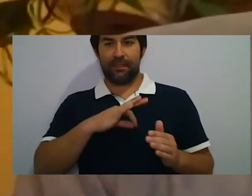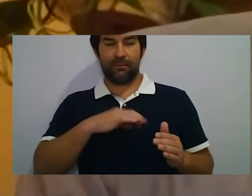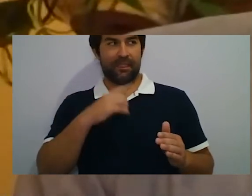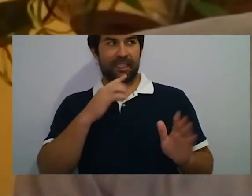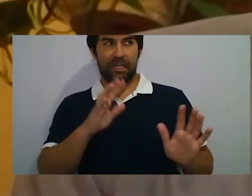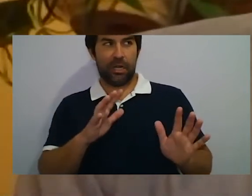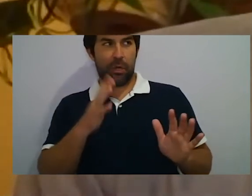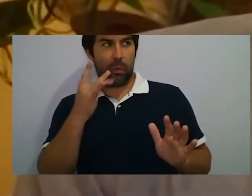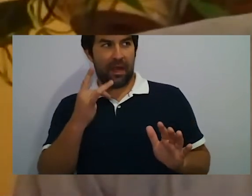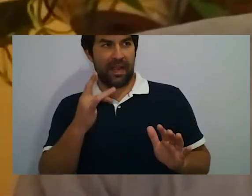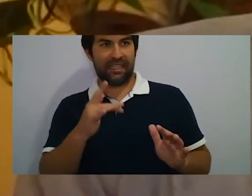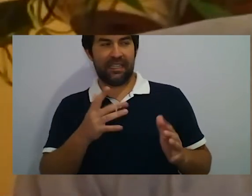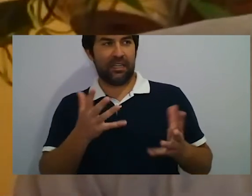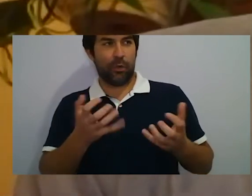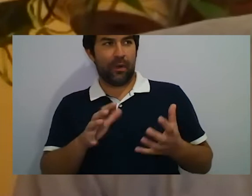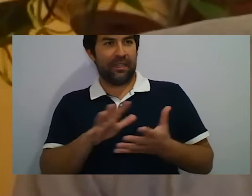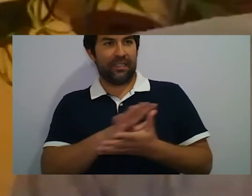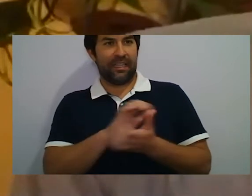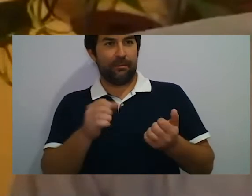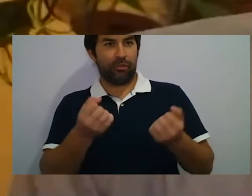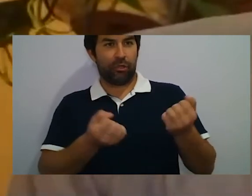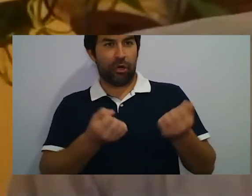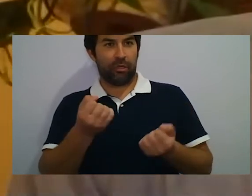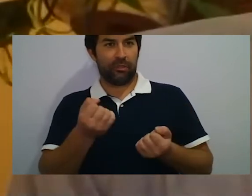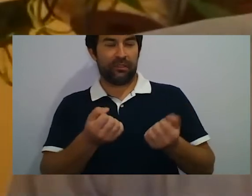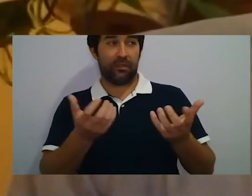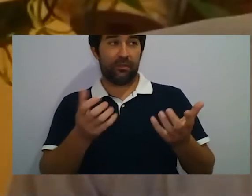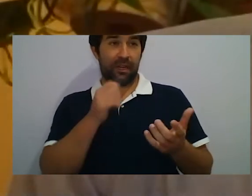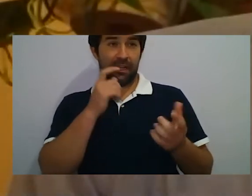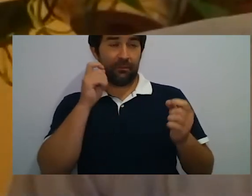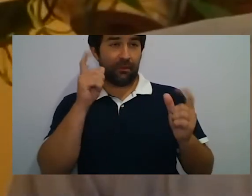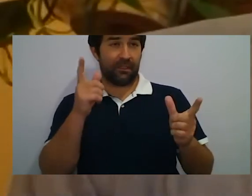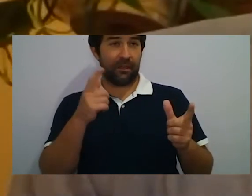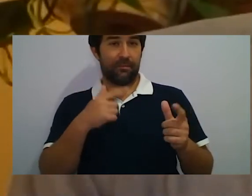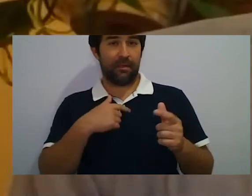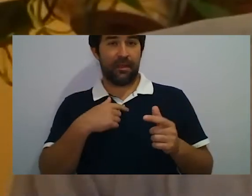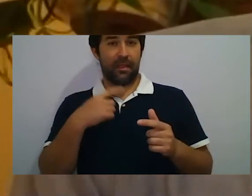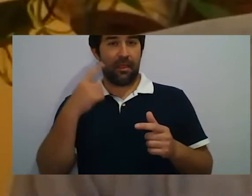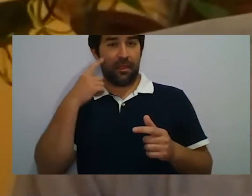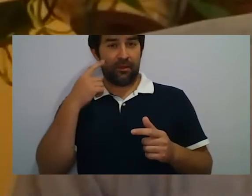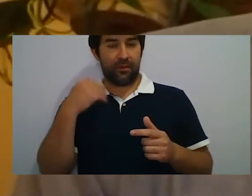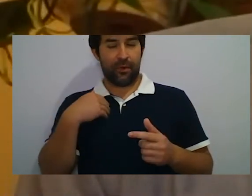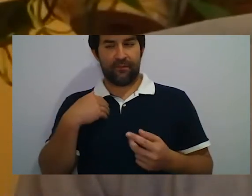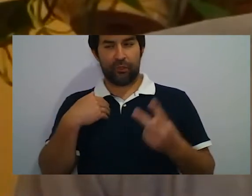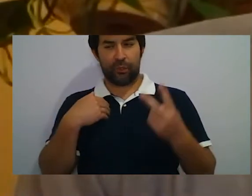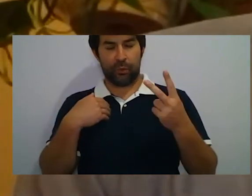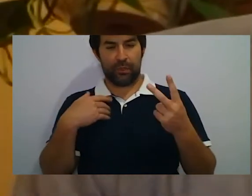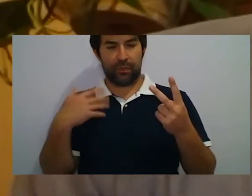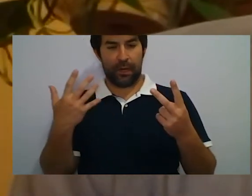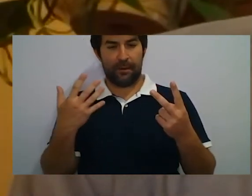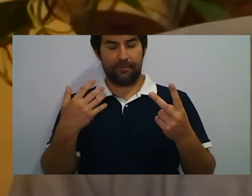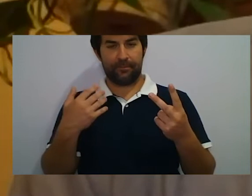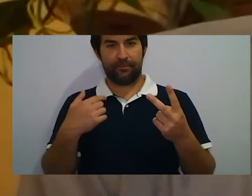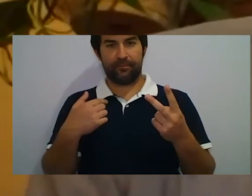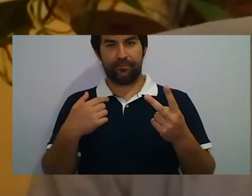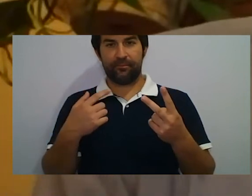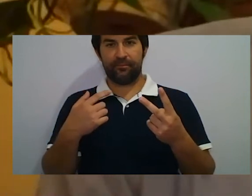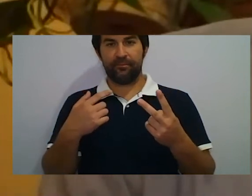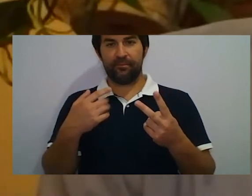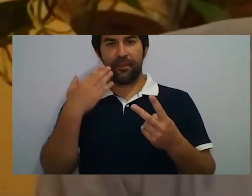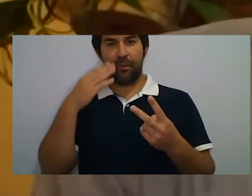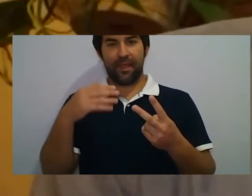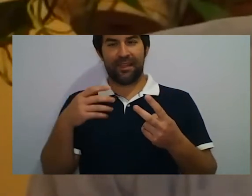evidence of safety risks. We can talk more about it in the chat session, but you know, we're looking